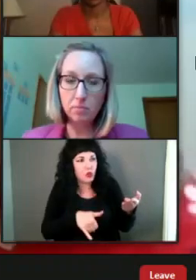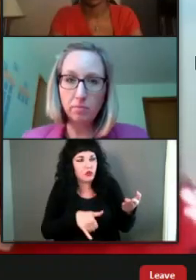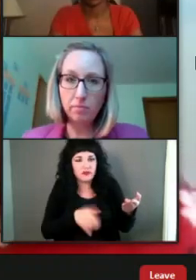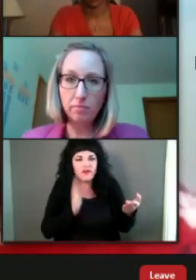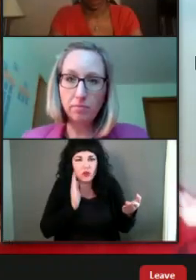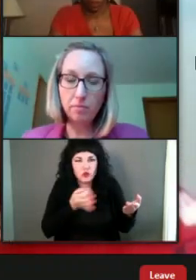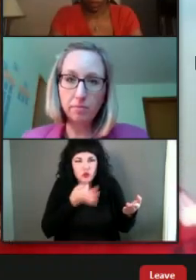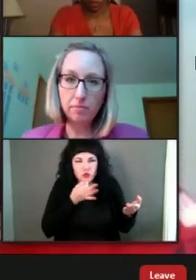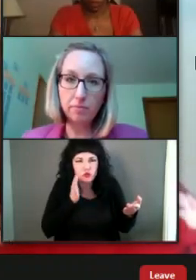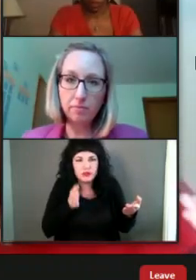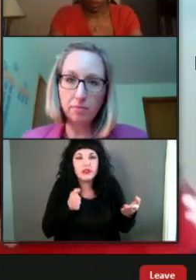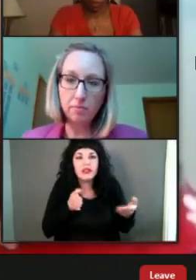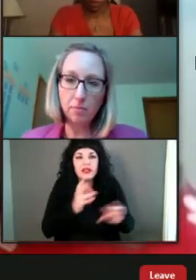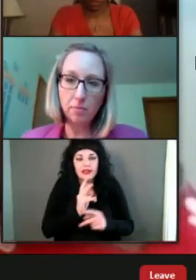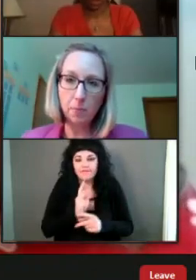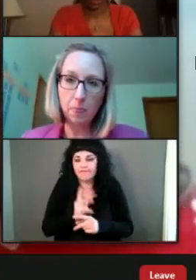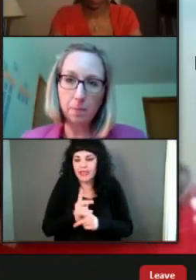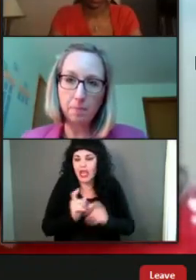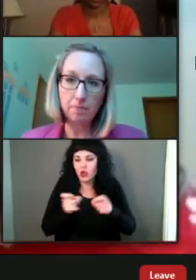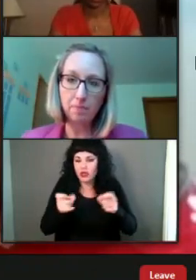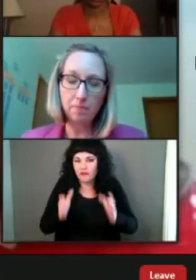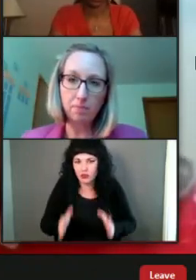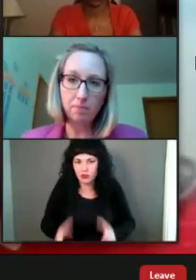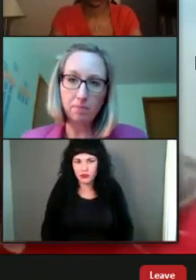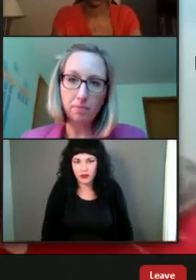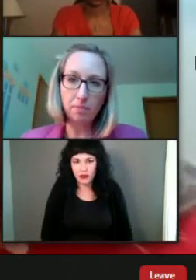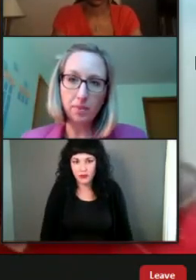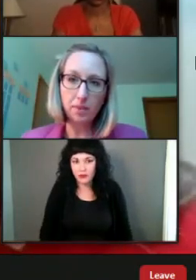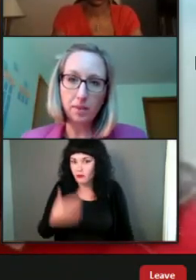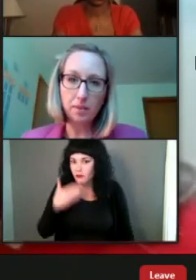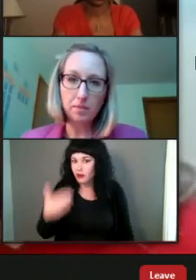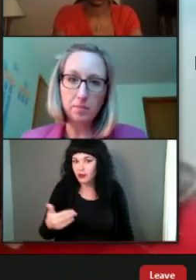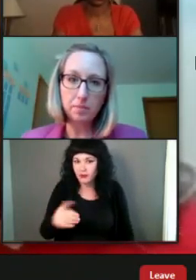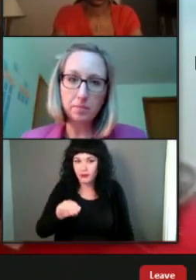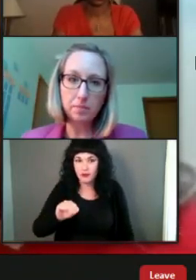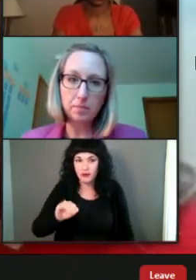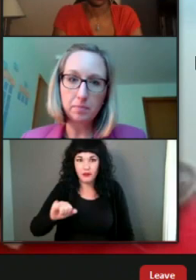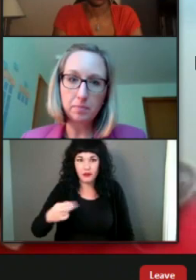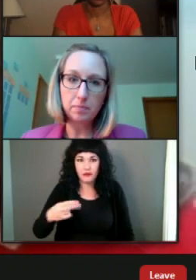Thank you. And Michelle, there's a person that has asked about